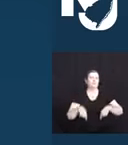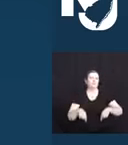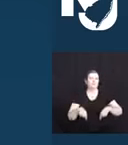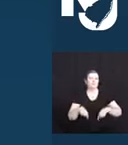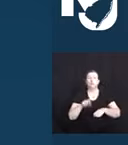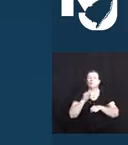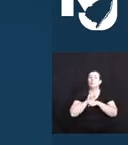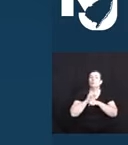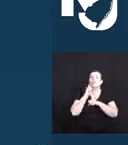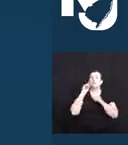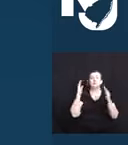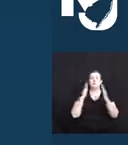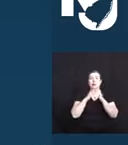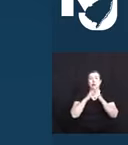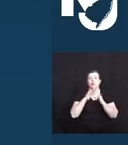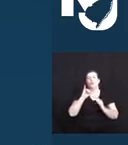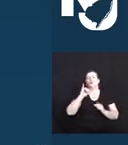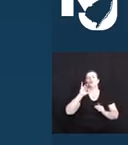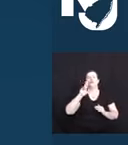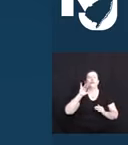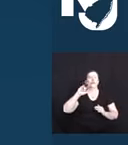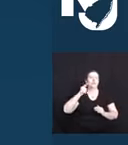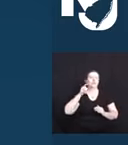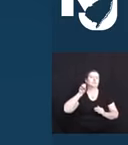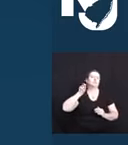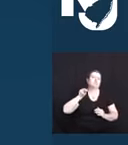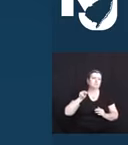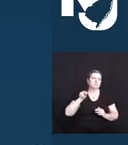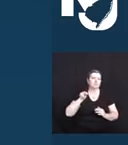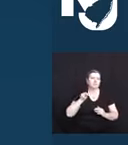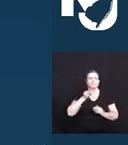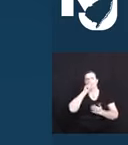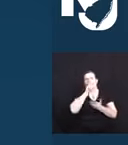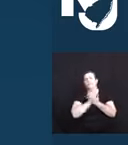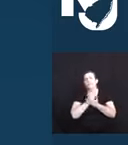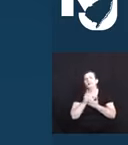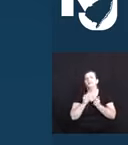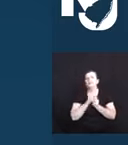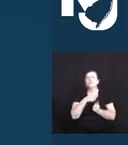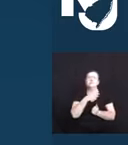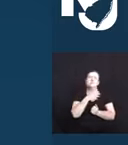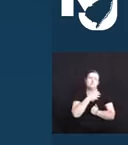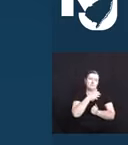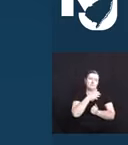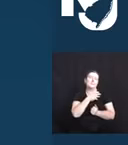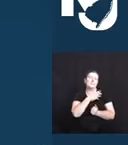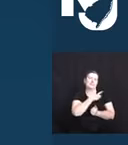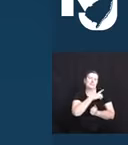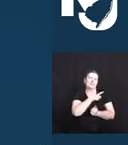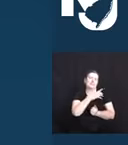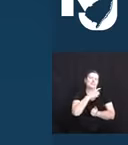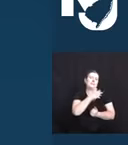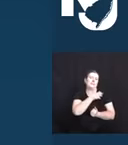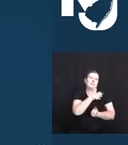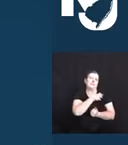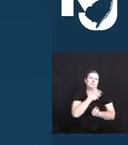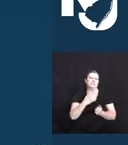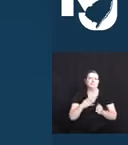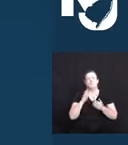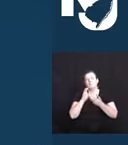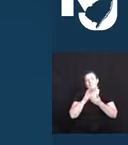with a Newark police detective named Howard Downs. They were married and had a son, Michael, but